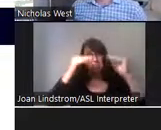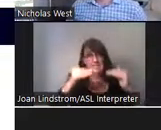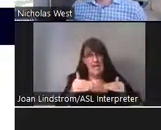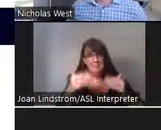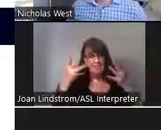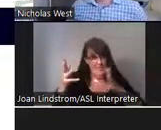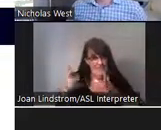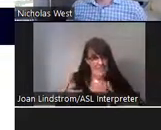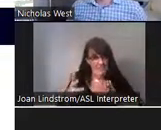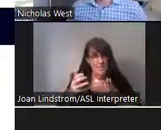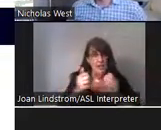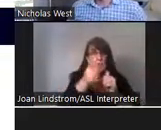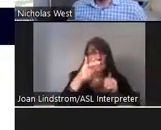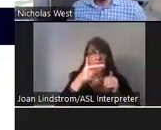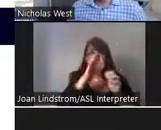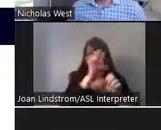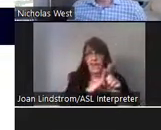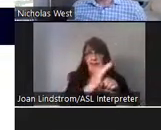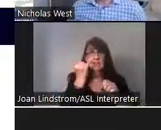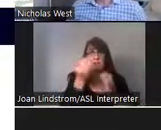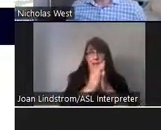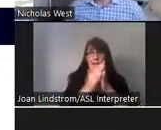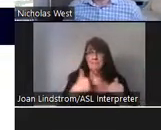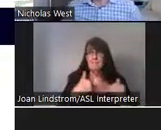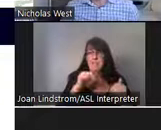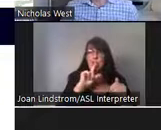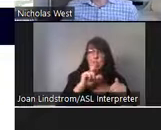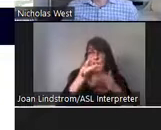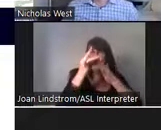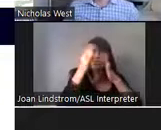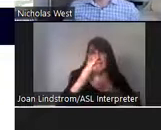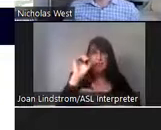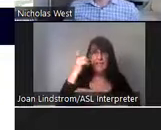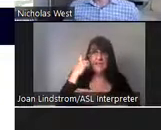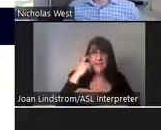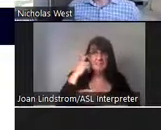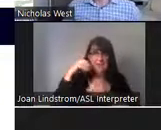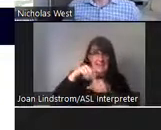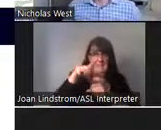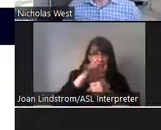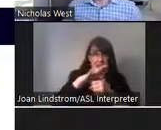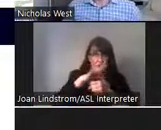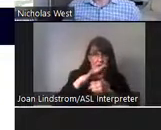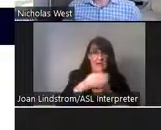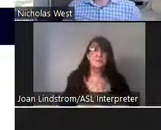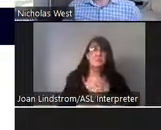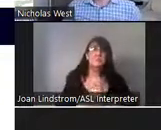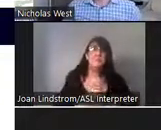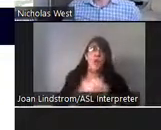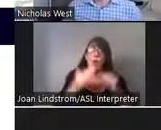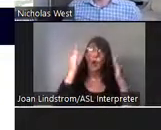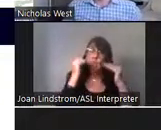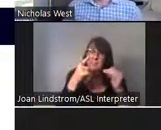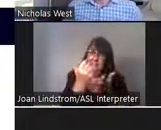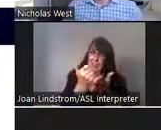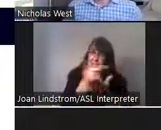area. And if you ask me, I think we're one of the leaders in government and guidance in this area. So hopefully this will be